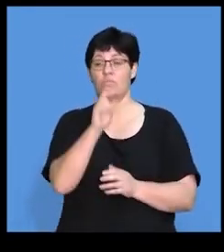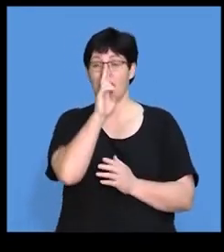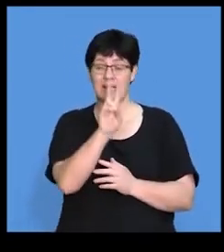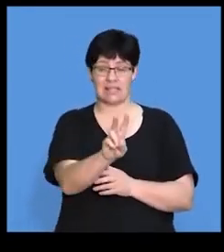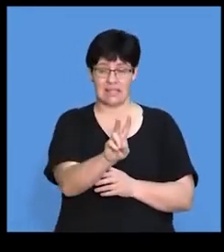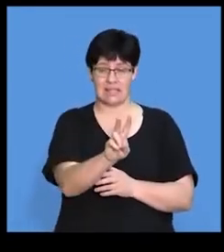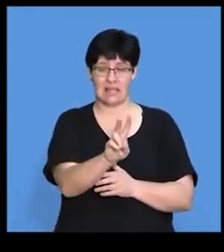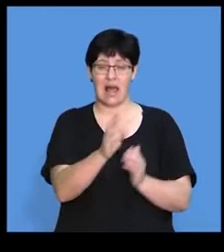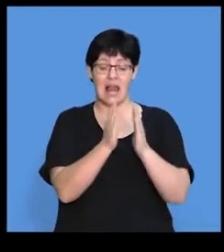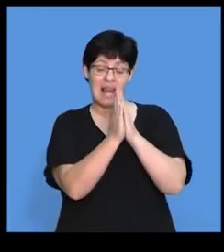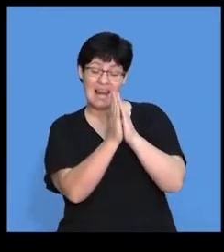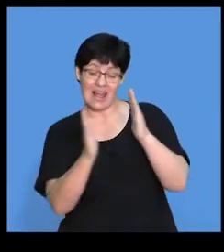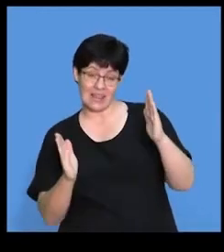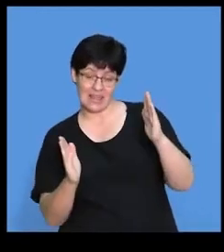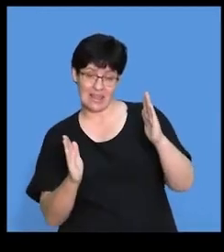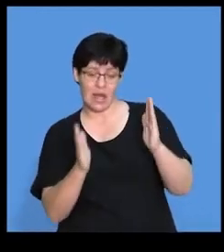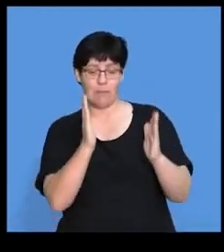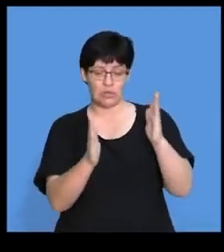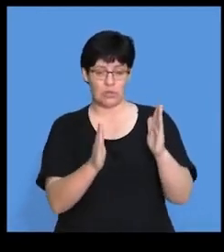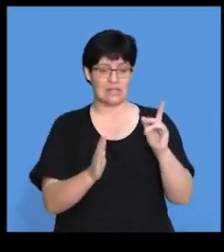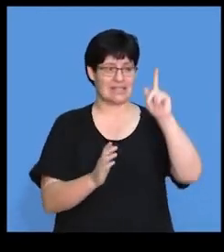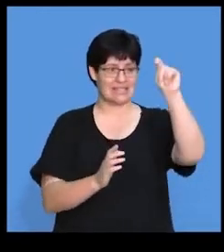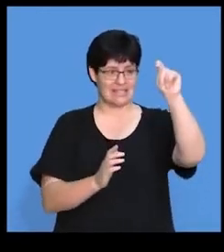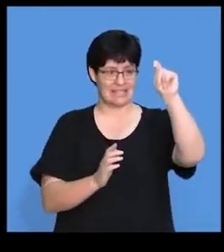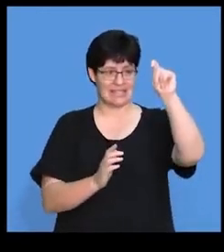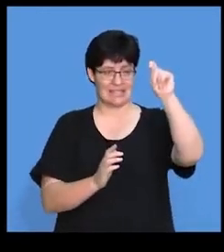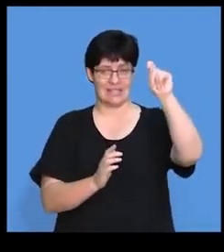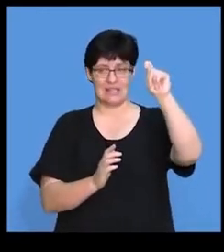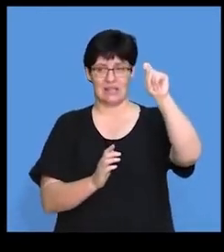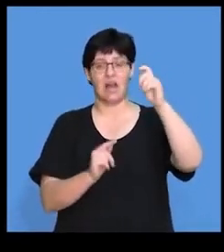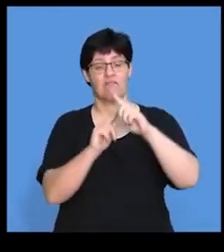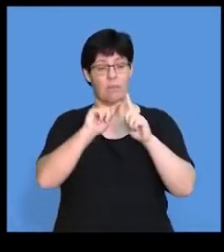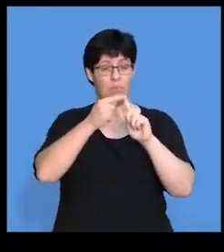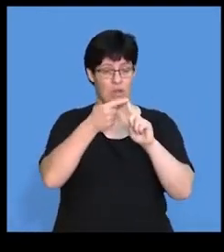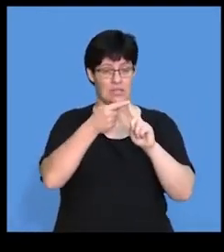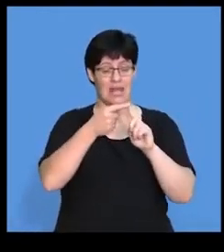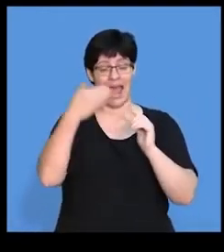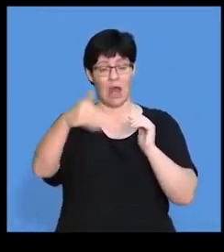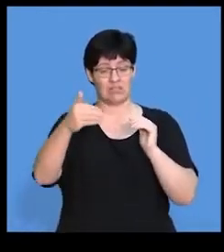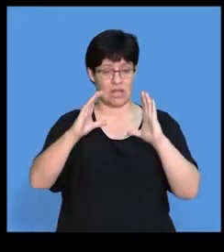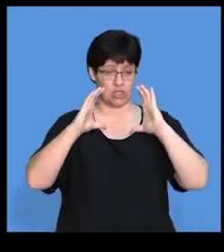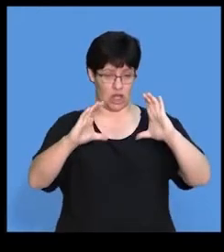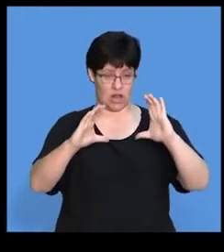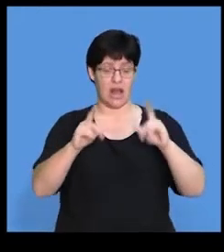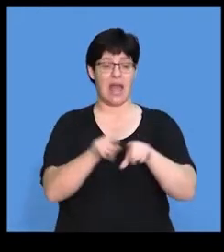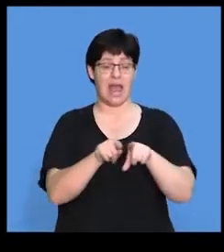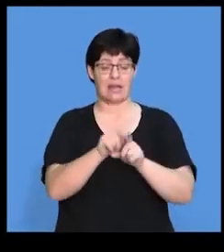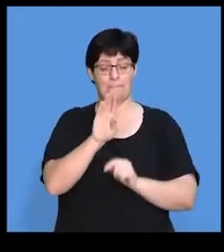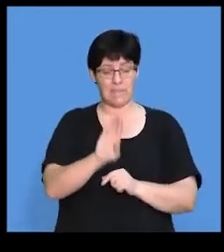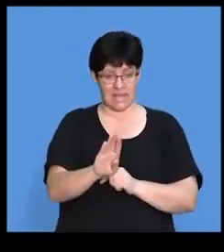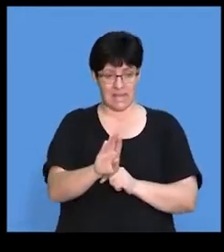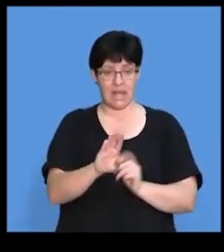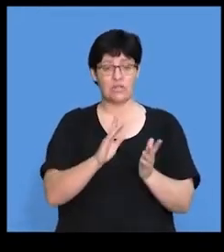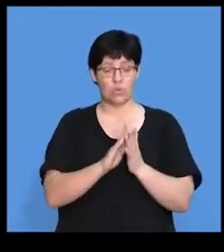that it is the length between point T, which is the point outside the circle, and point B, which is